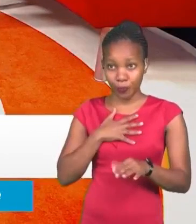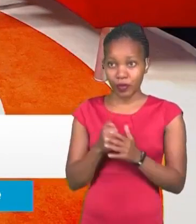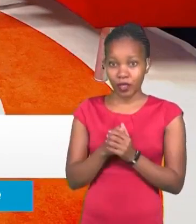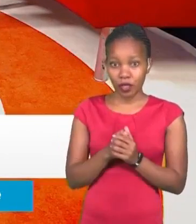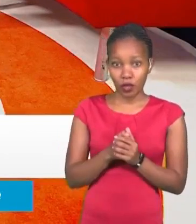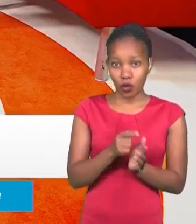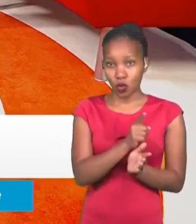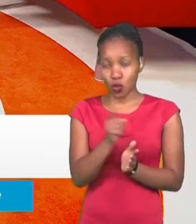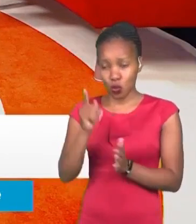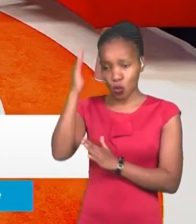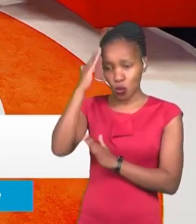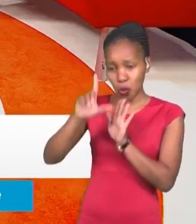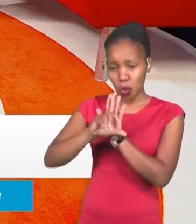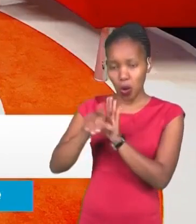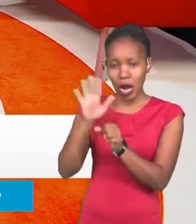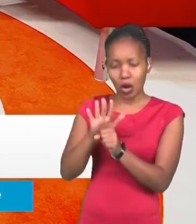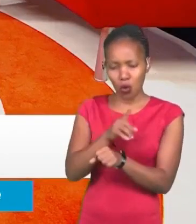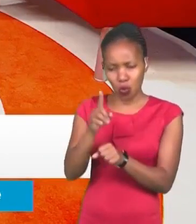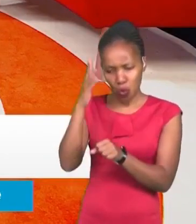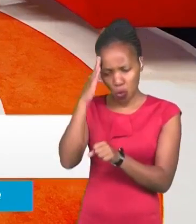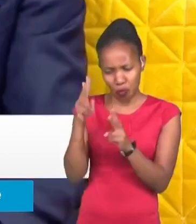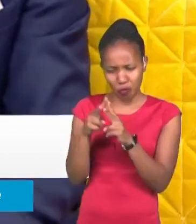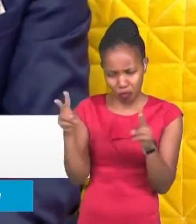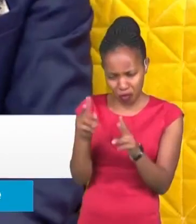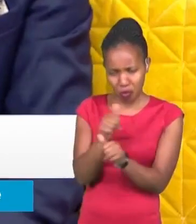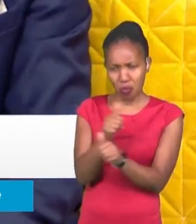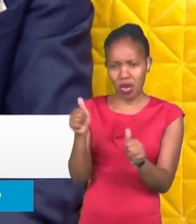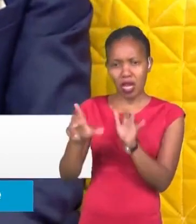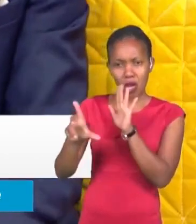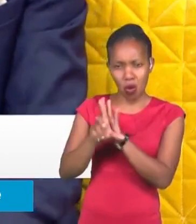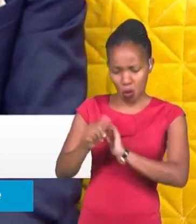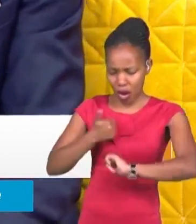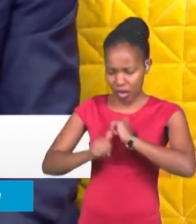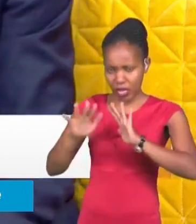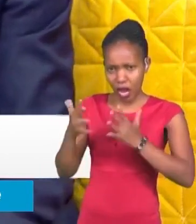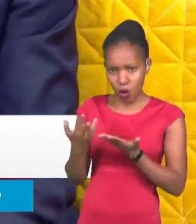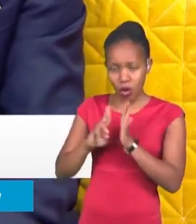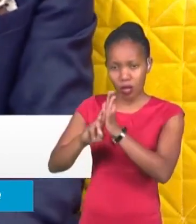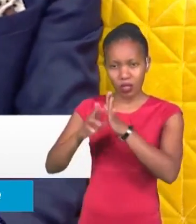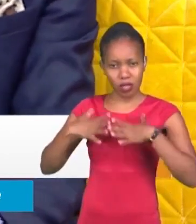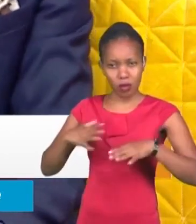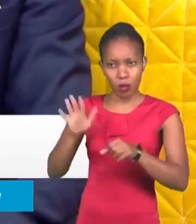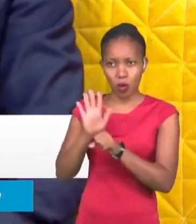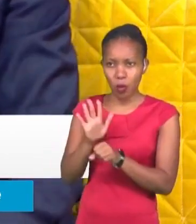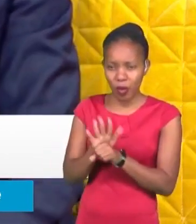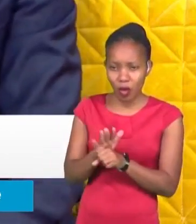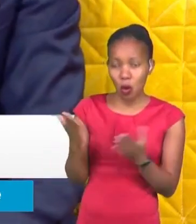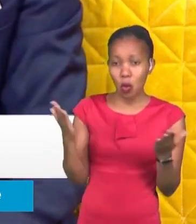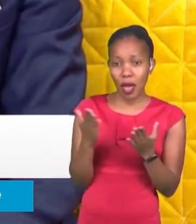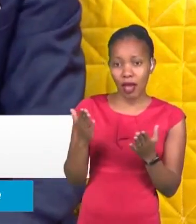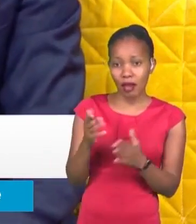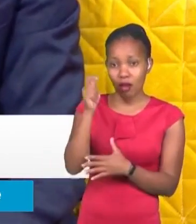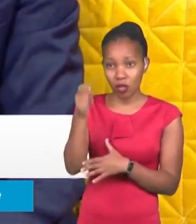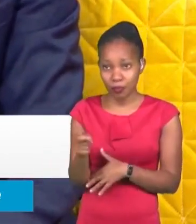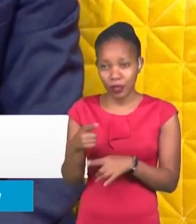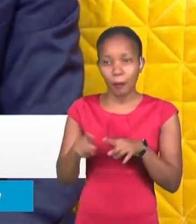the custodians of this law. You know very well how the law acts. You represent so many people in the corridors of justice. But